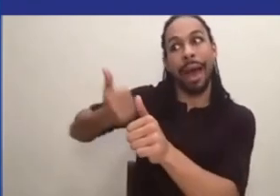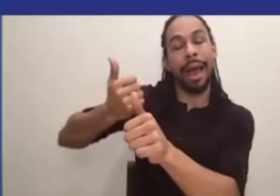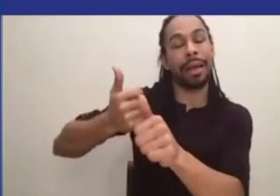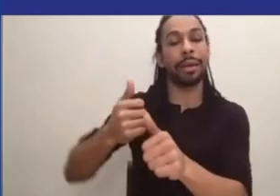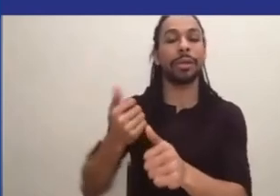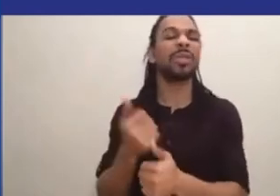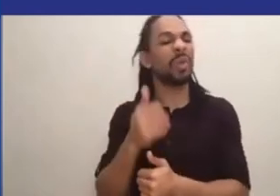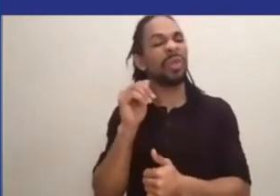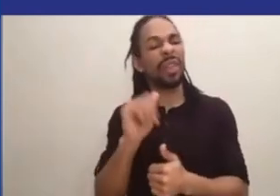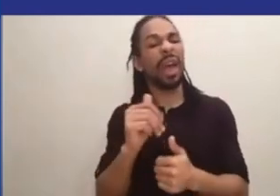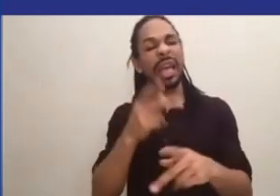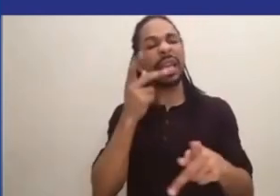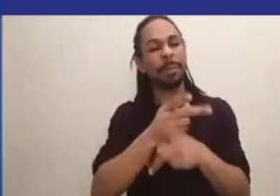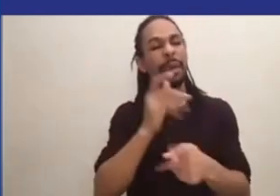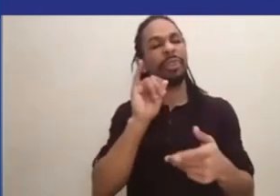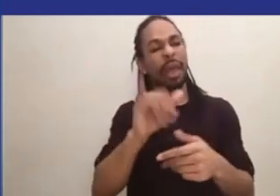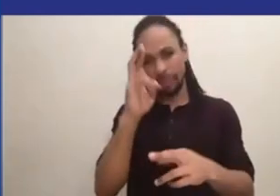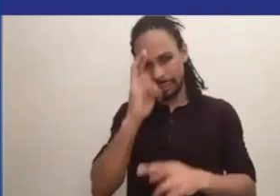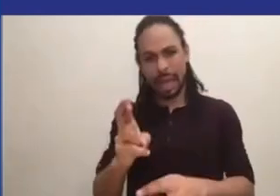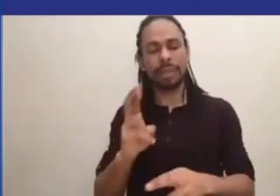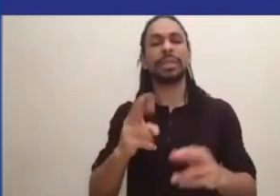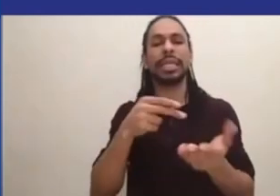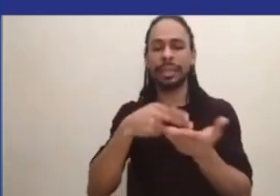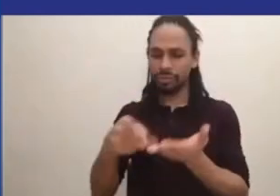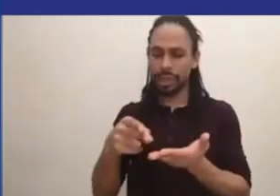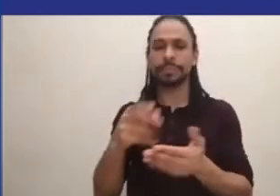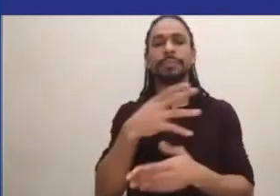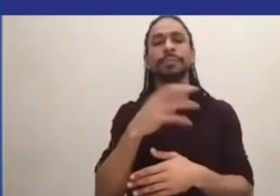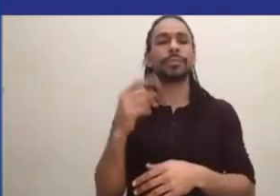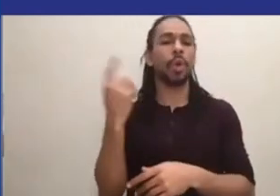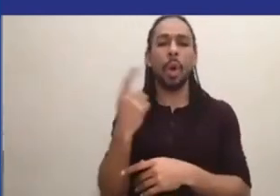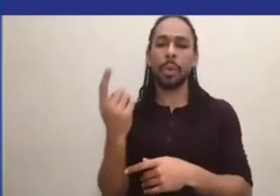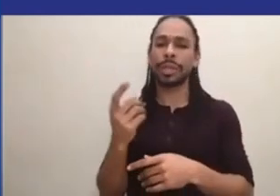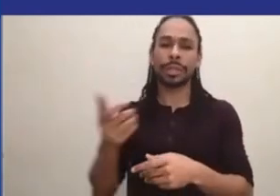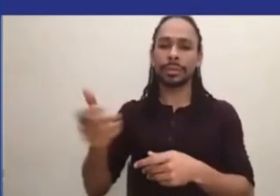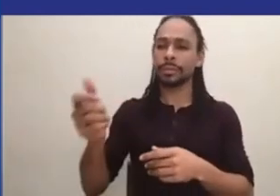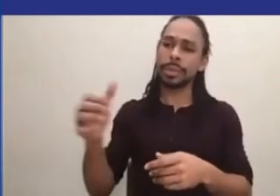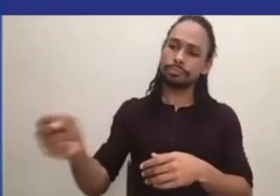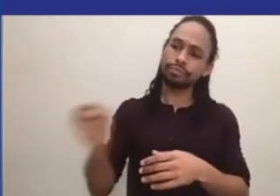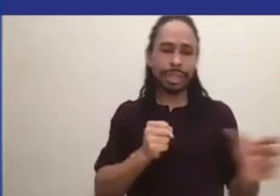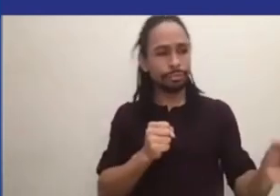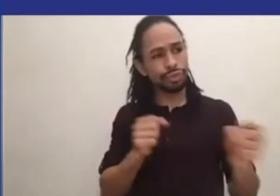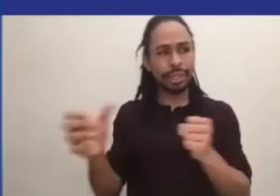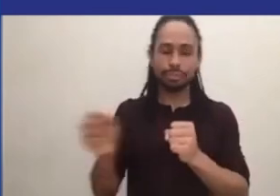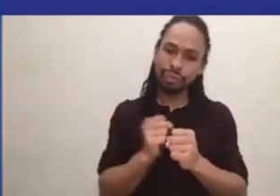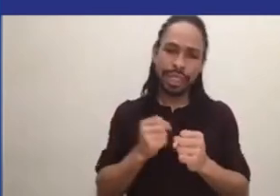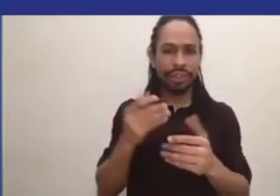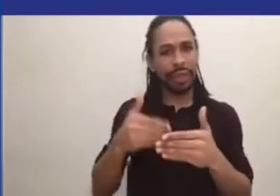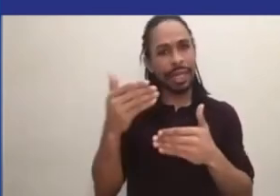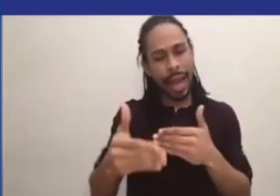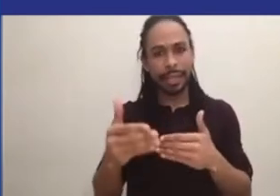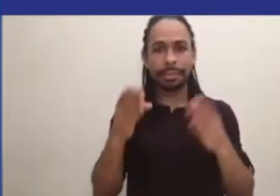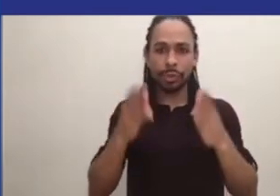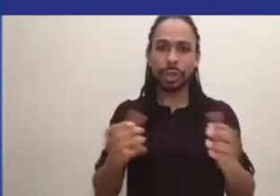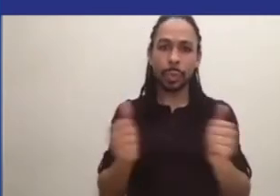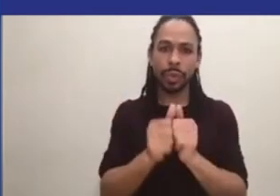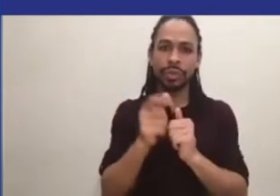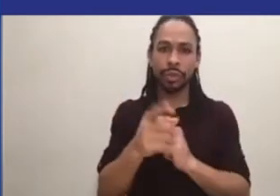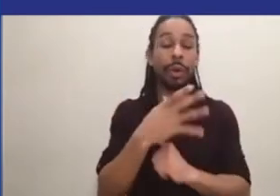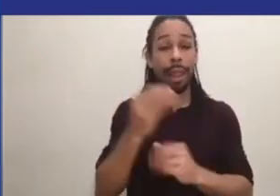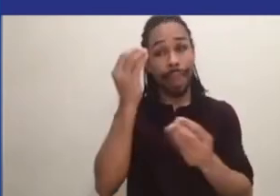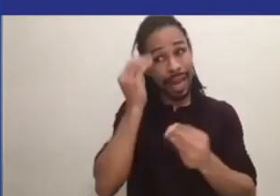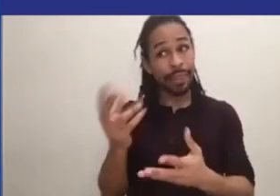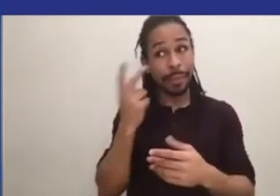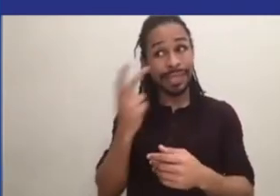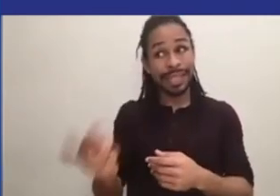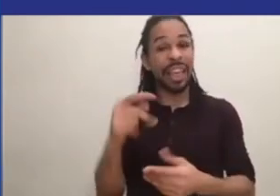and keeping the integrity and always pulling, bringing the nets with you, but, you know, letting them see this is how things should be done. You